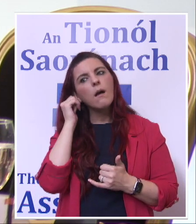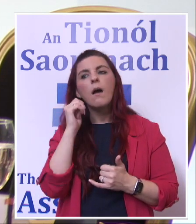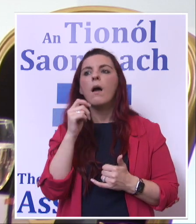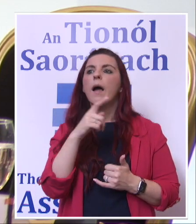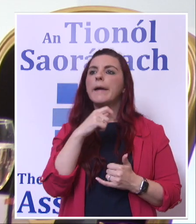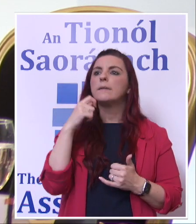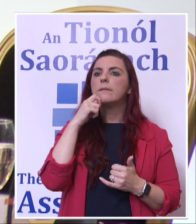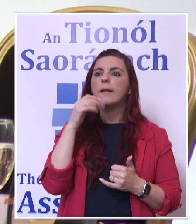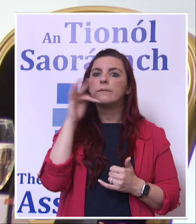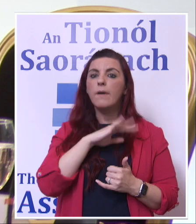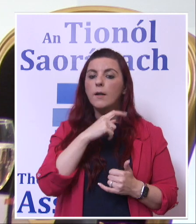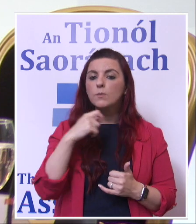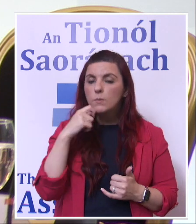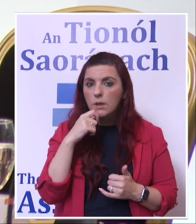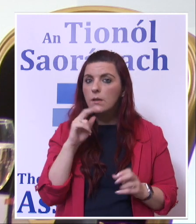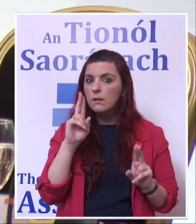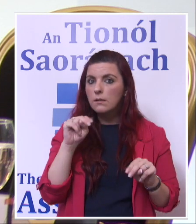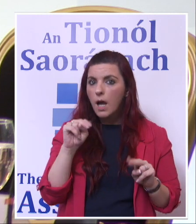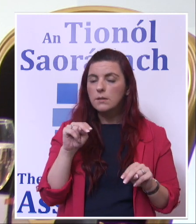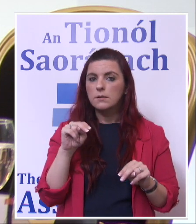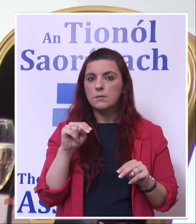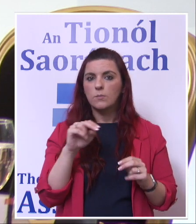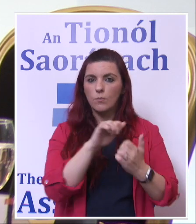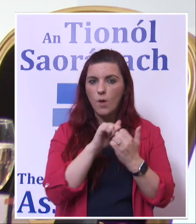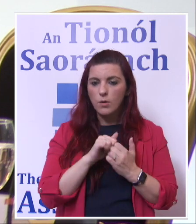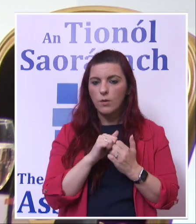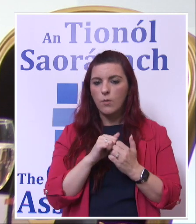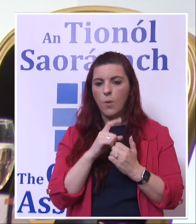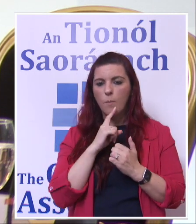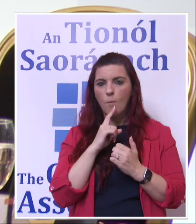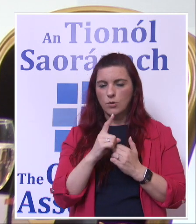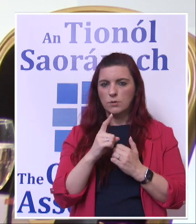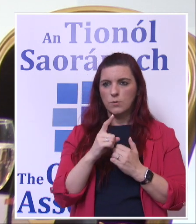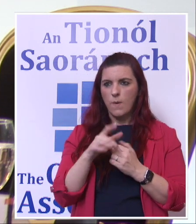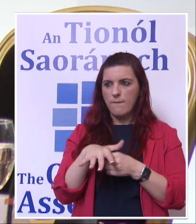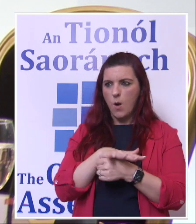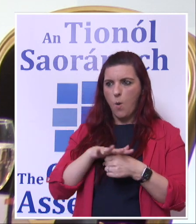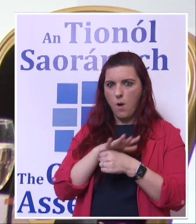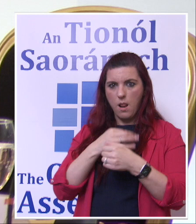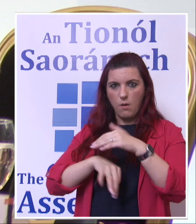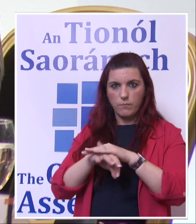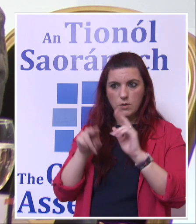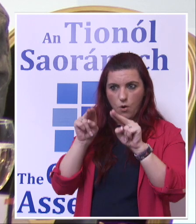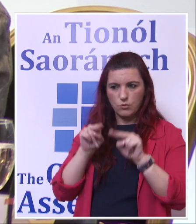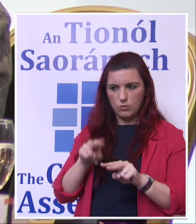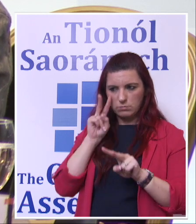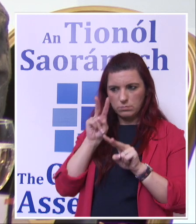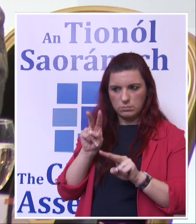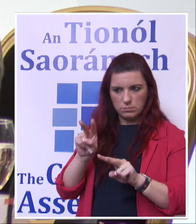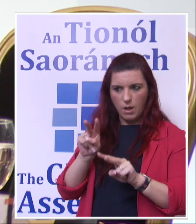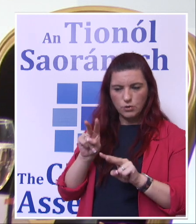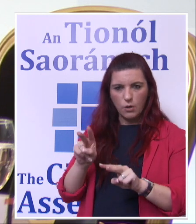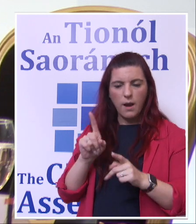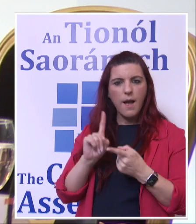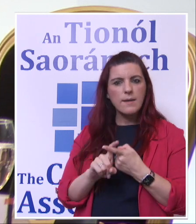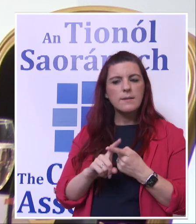legislated for and policed, and you have the oversight of the local government auditors, and what, again, you were